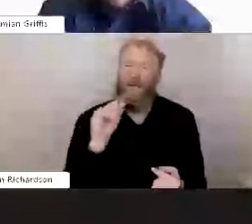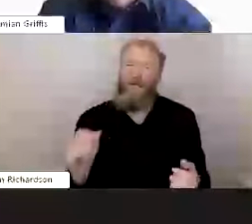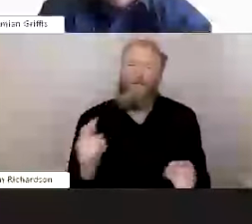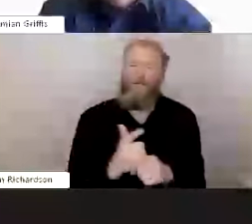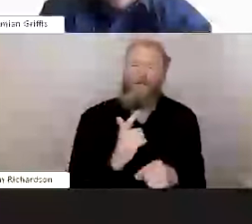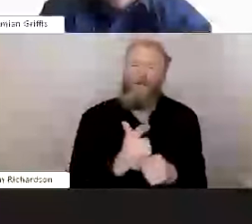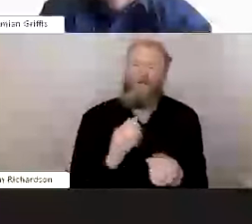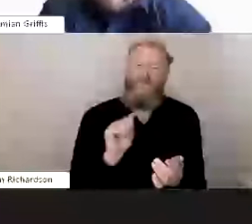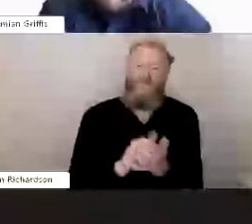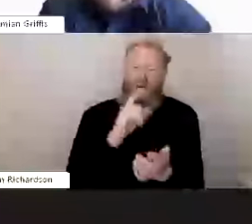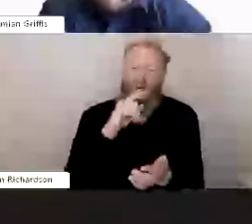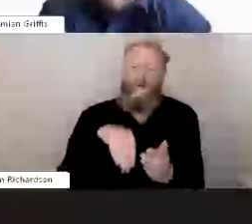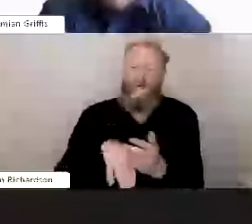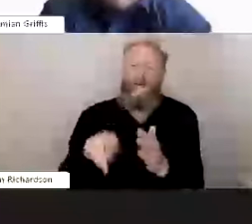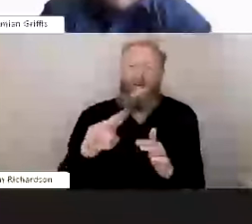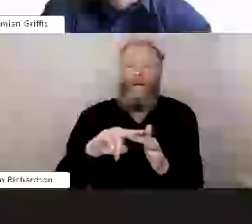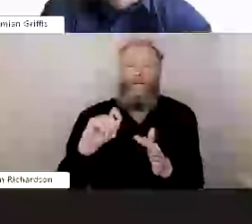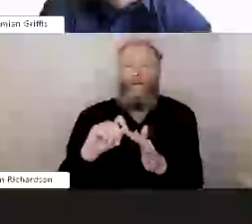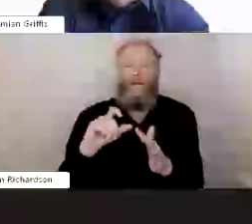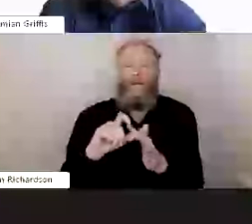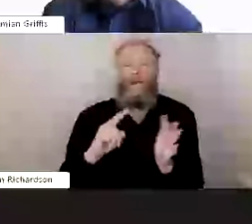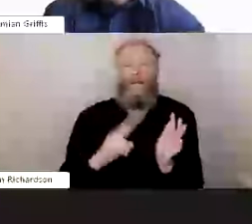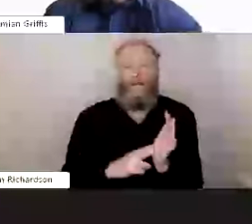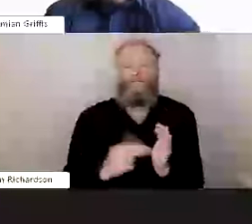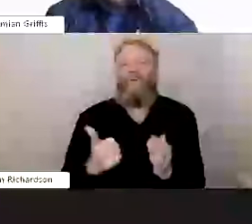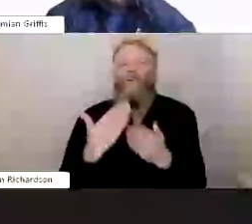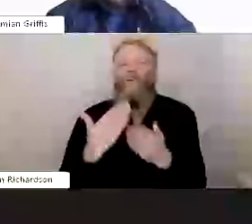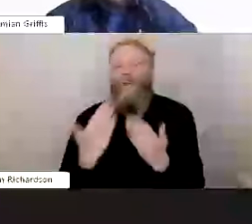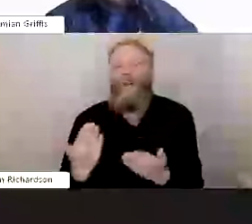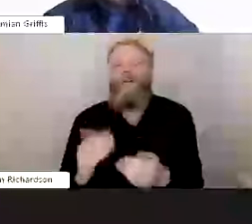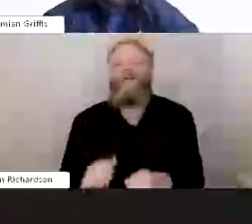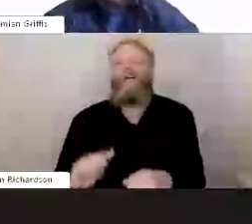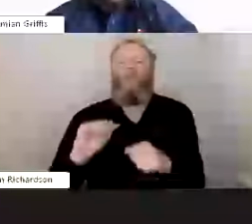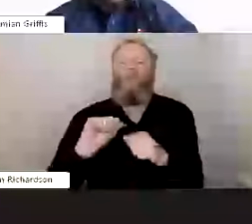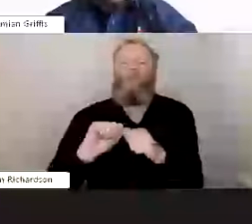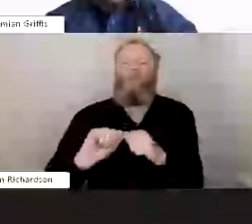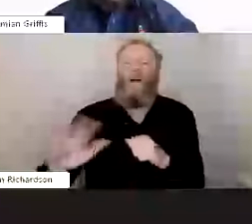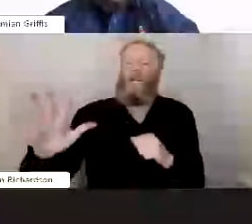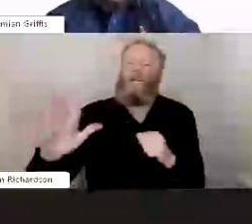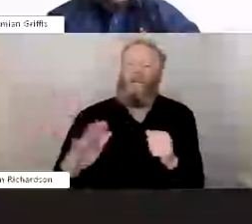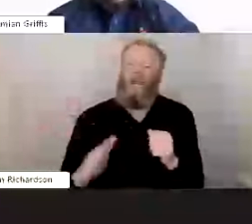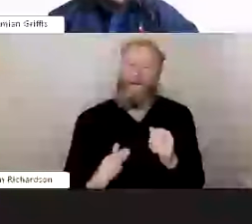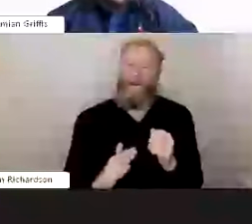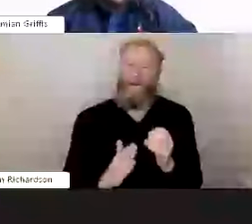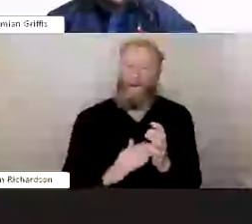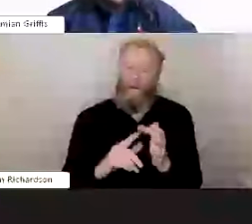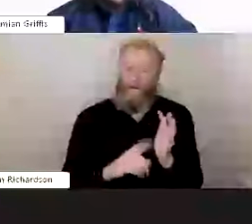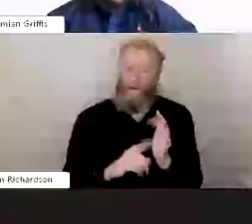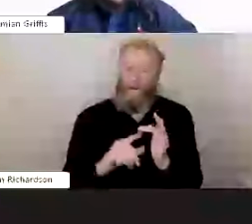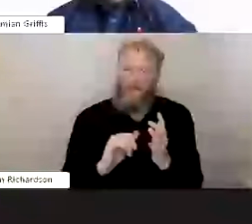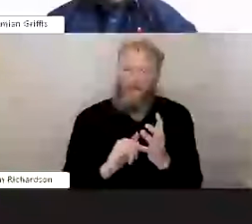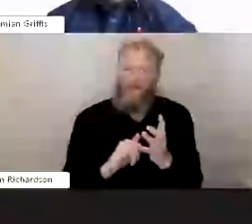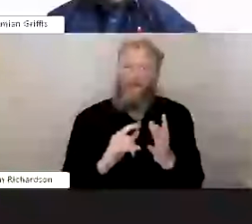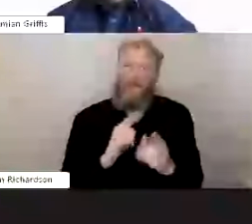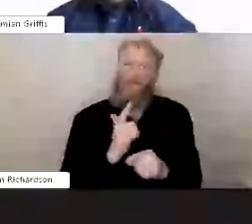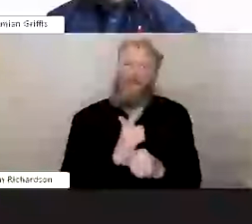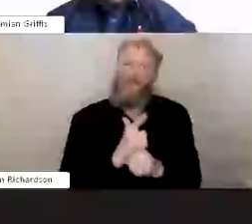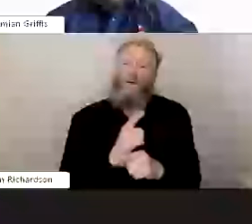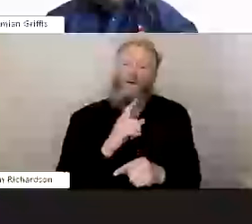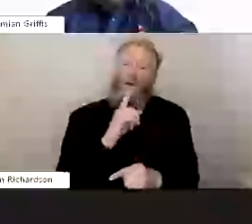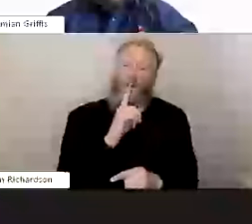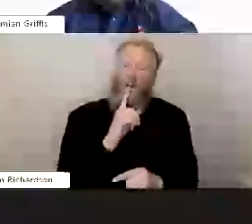So thanks. Fantastic. Thank you, Damien. So that's exactly what we're going to do. We're going to reach out and get a list